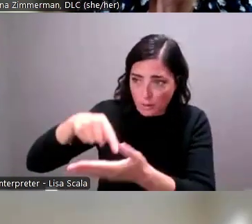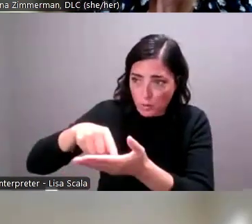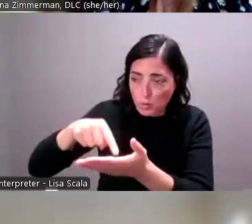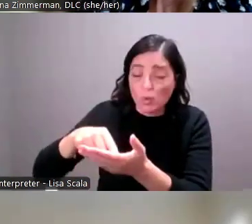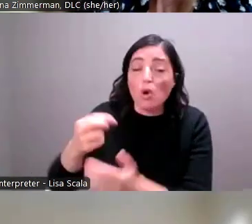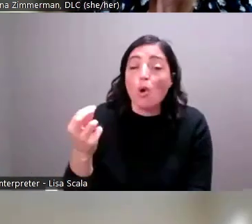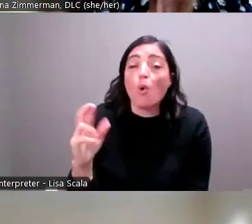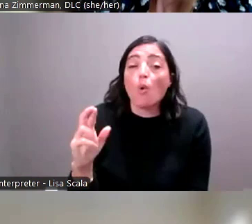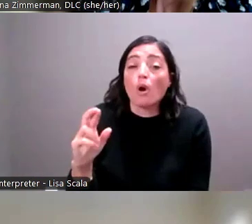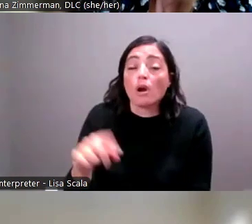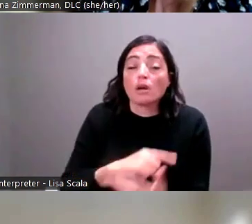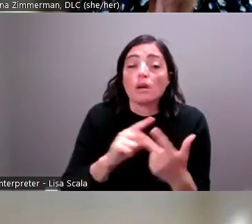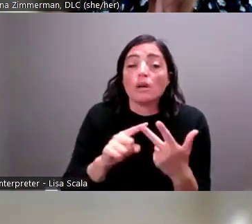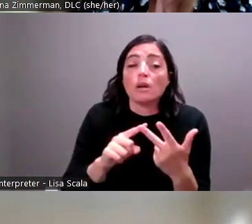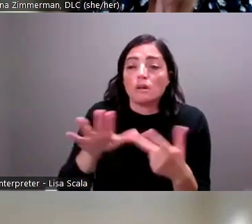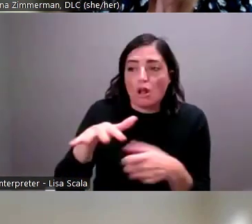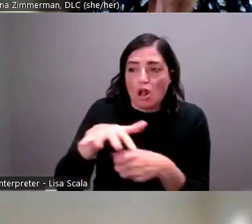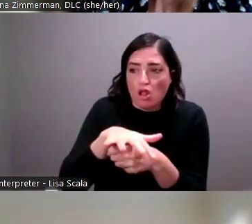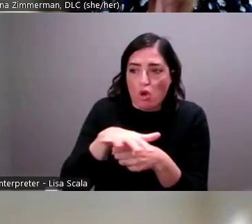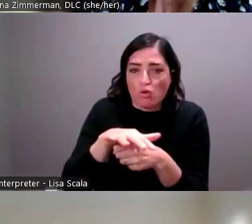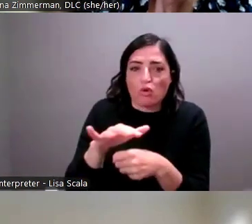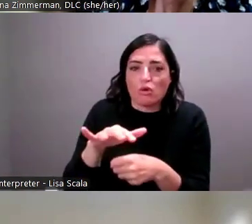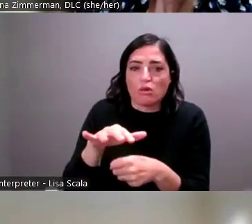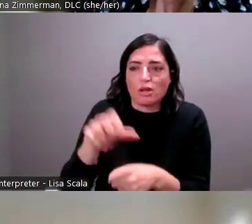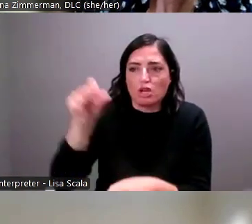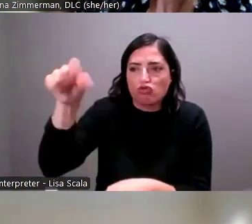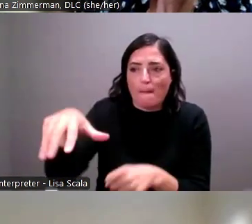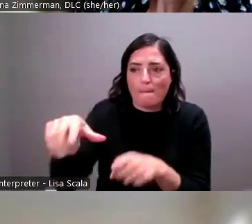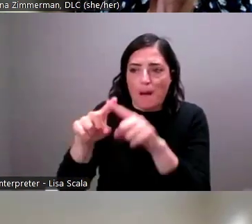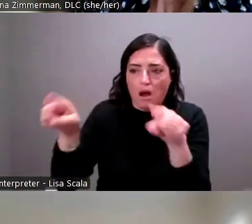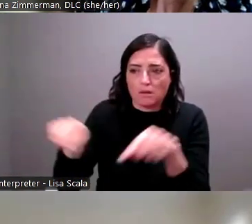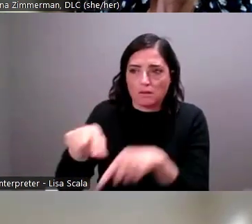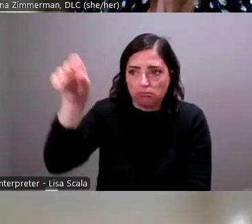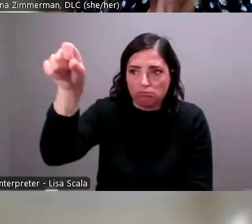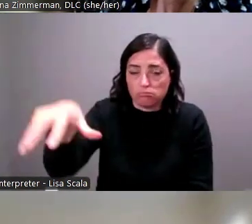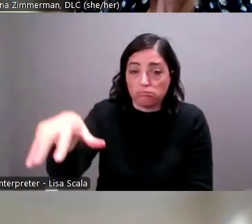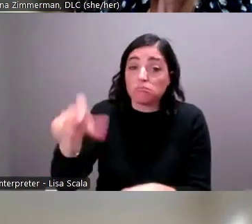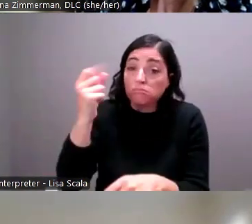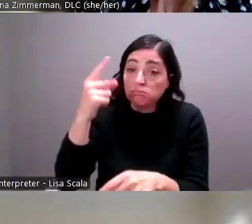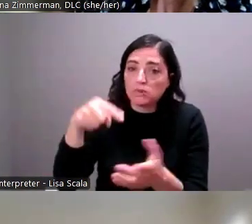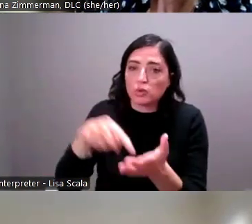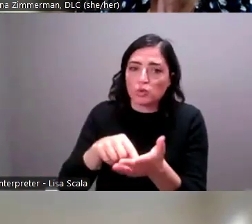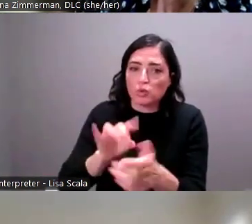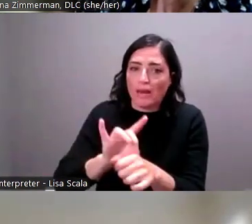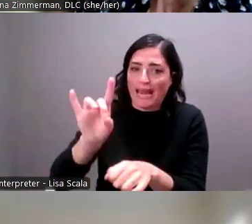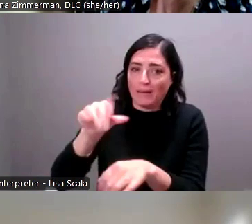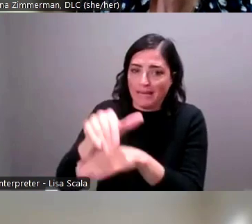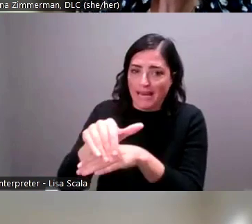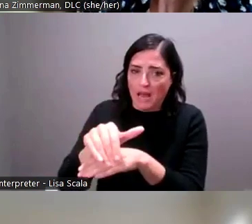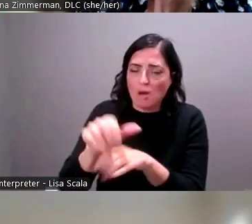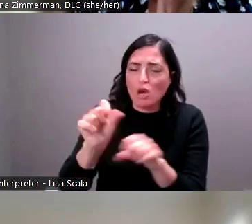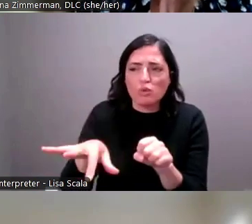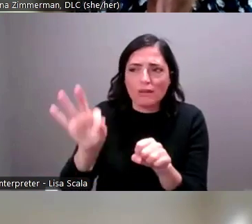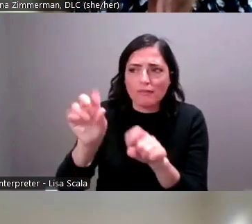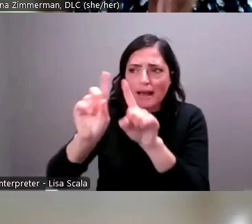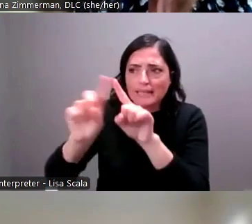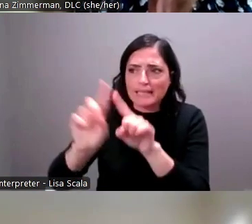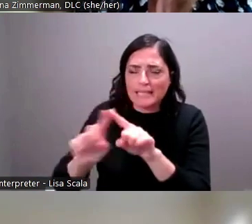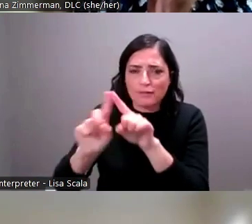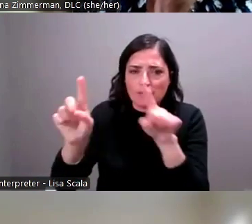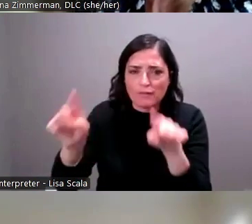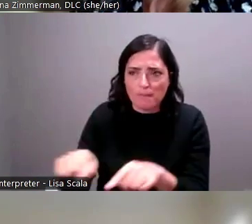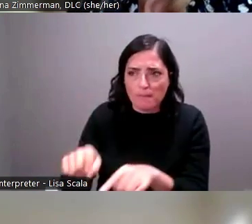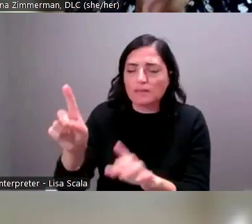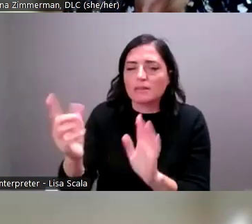or at your local drop box by 8 p.m. And you can find your local drop box again on the Secretary of